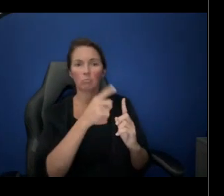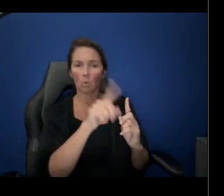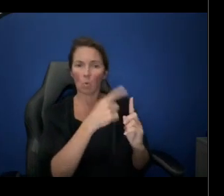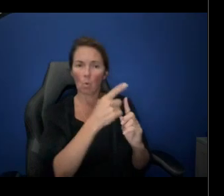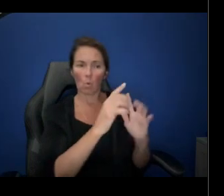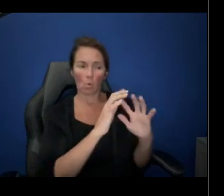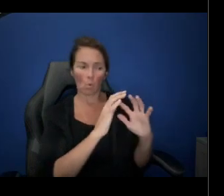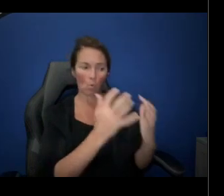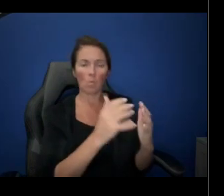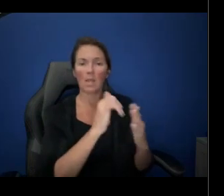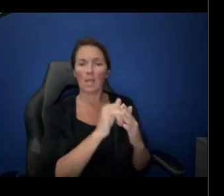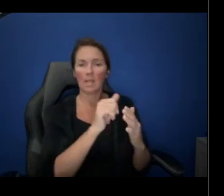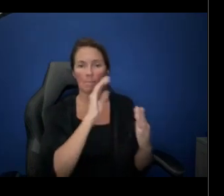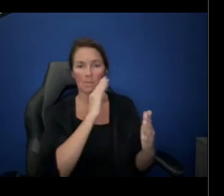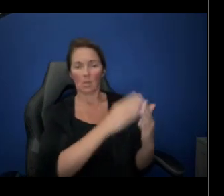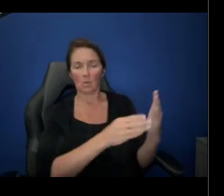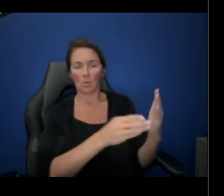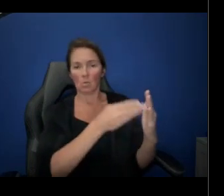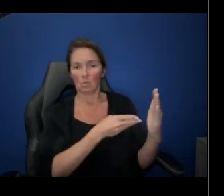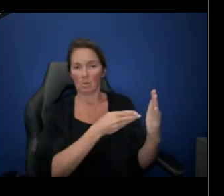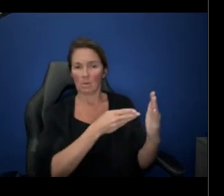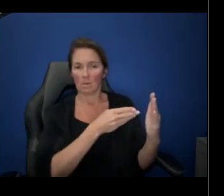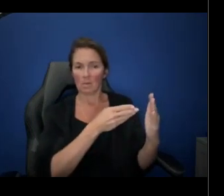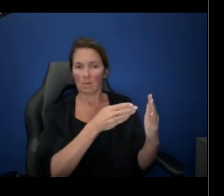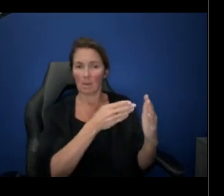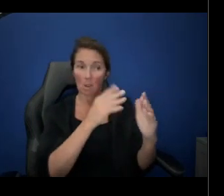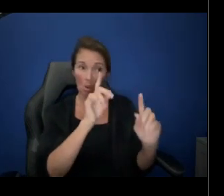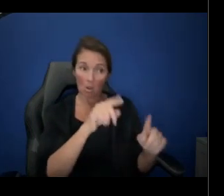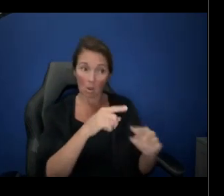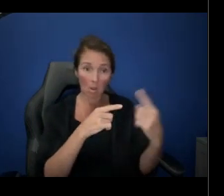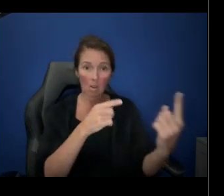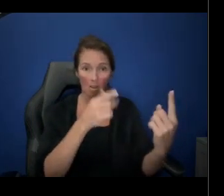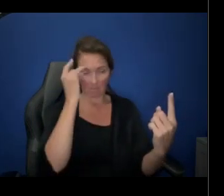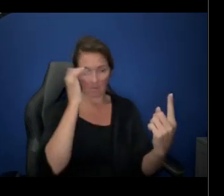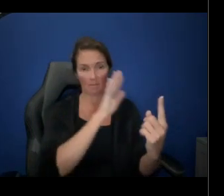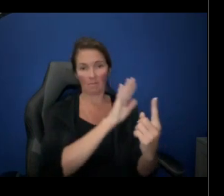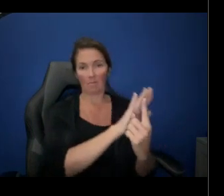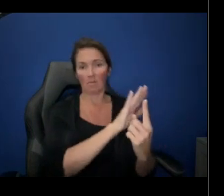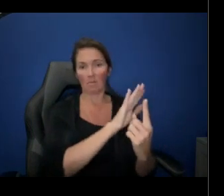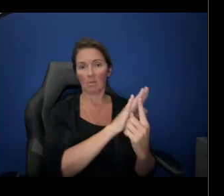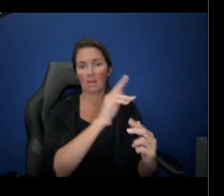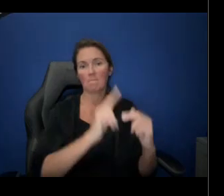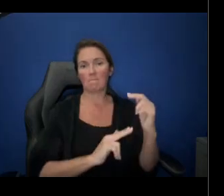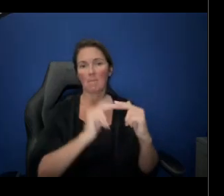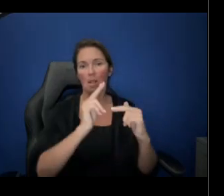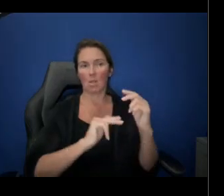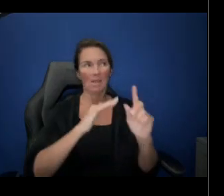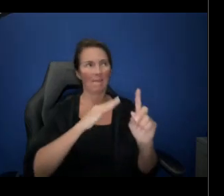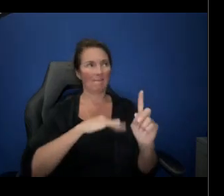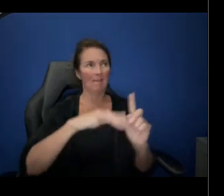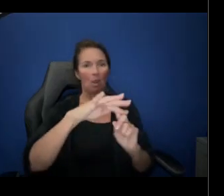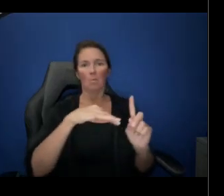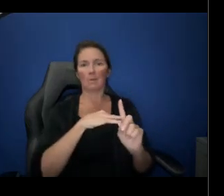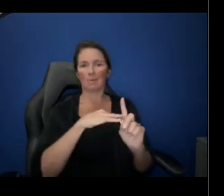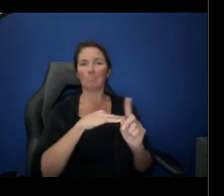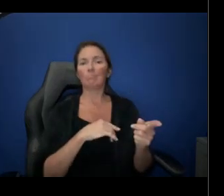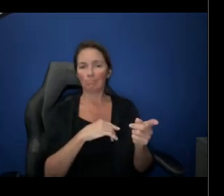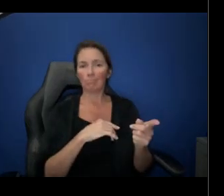group that can be discriminated against solely by the design of the built environment.